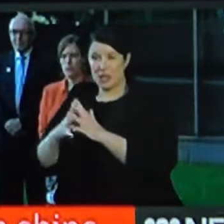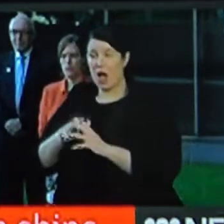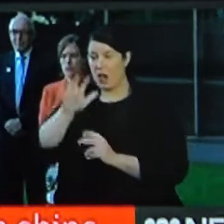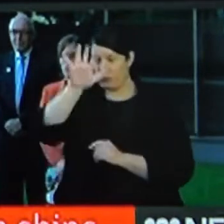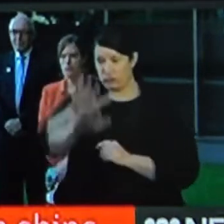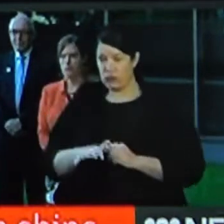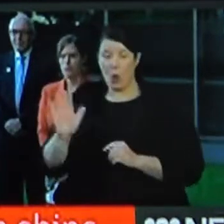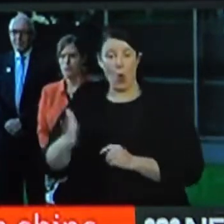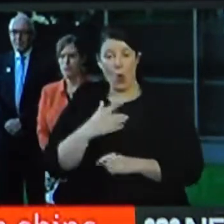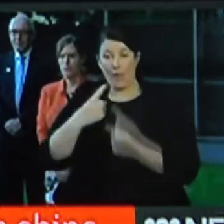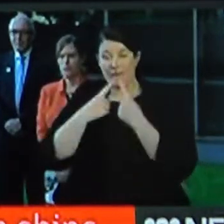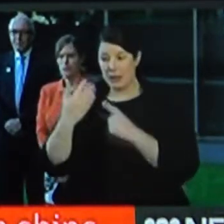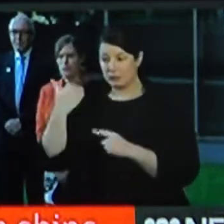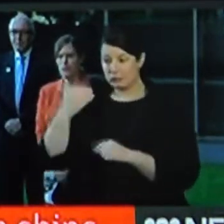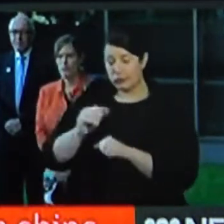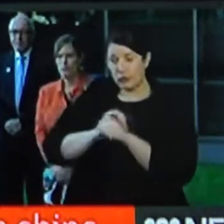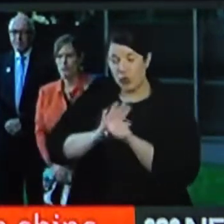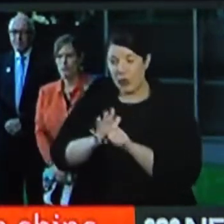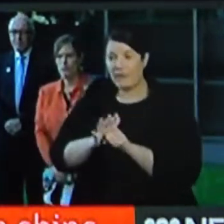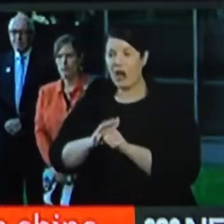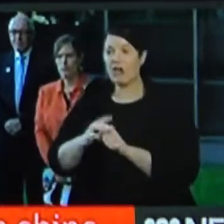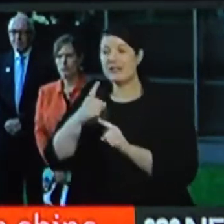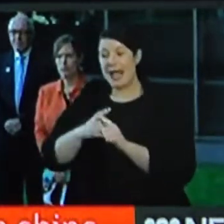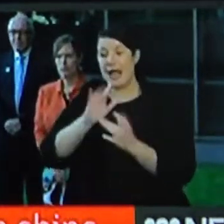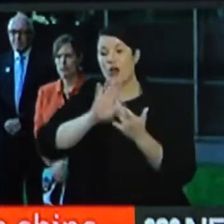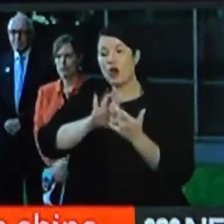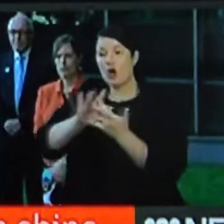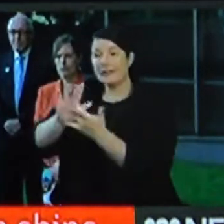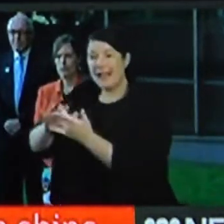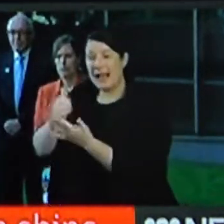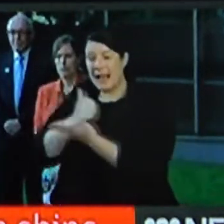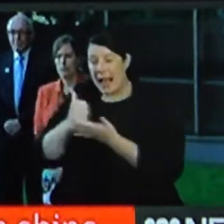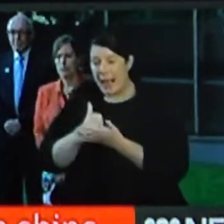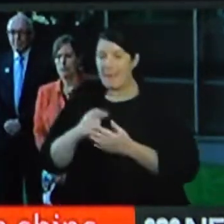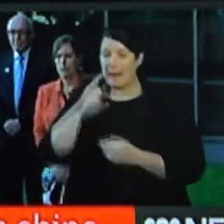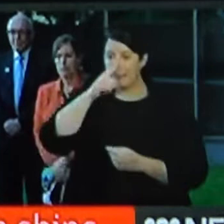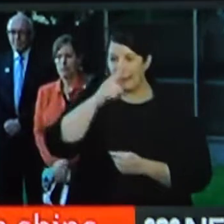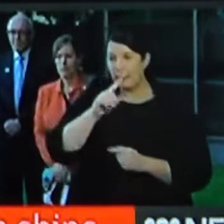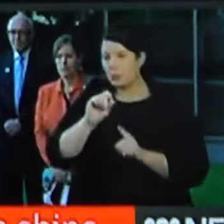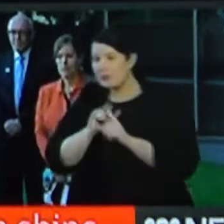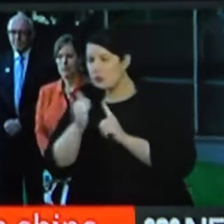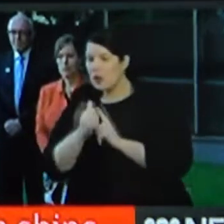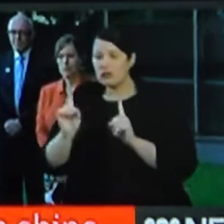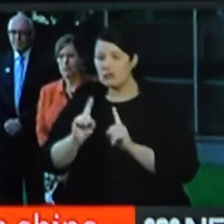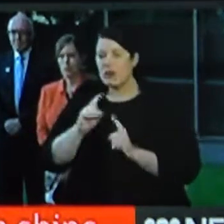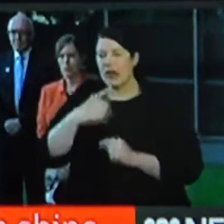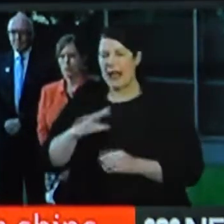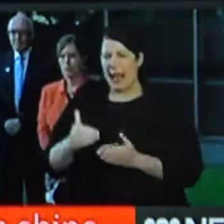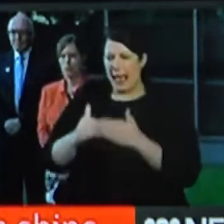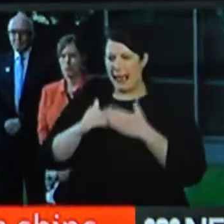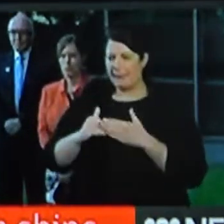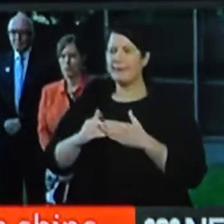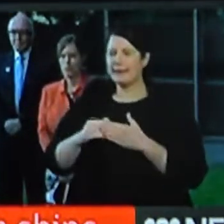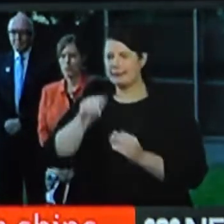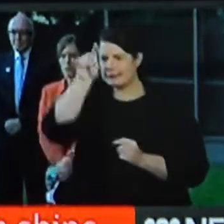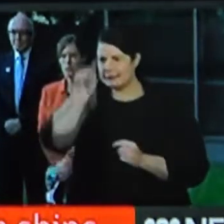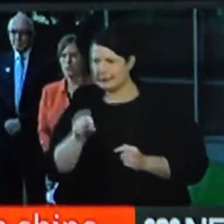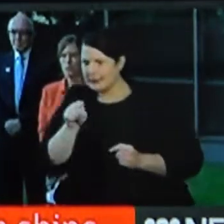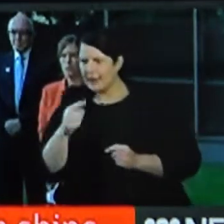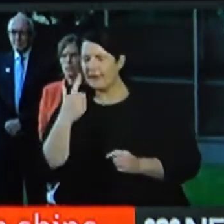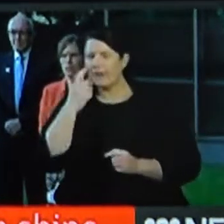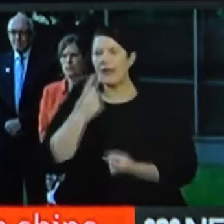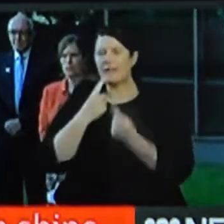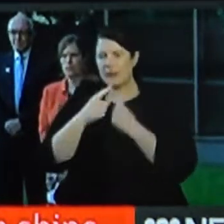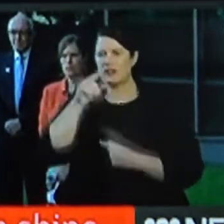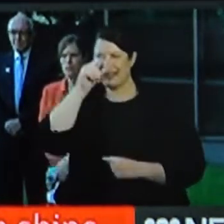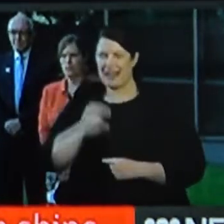to also get up-to-date contacts of people that can help you depending on your circumstances. And this is really, really important. Please